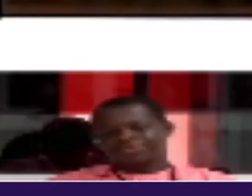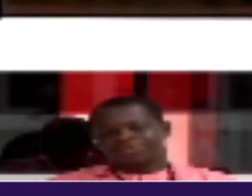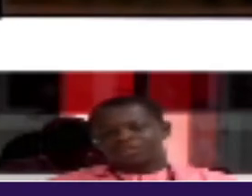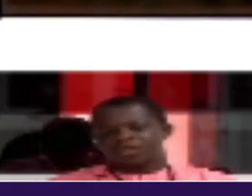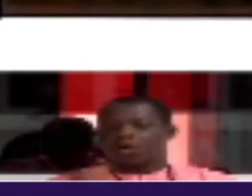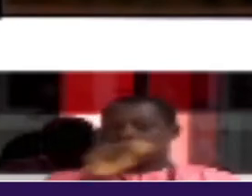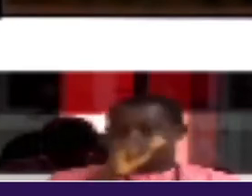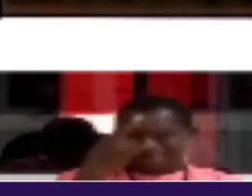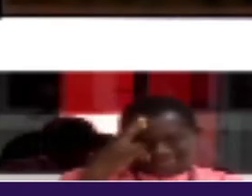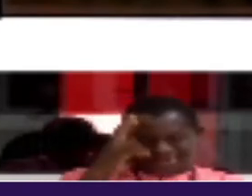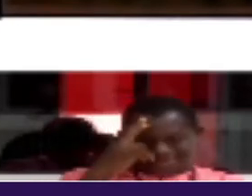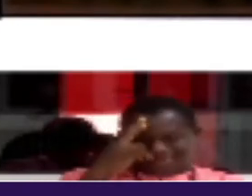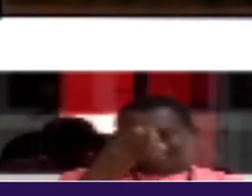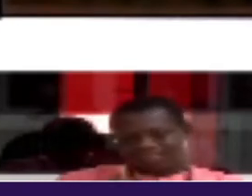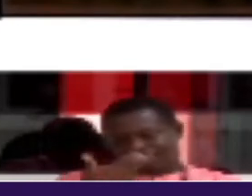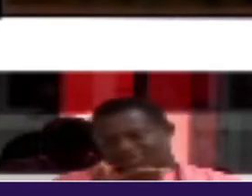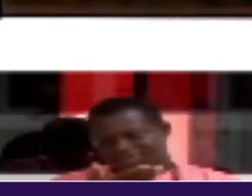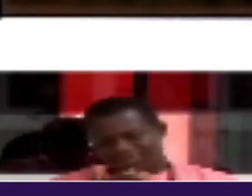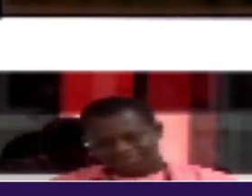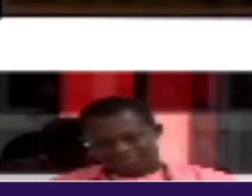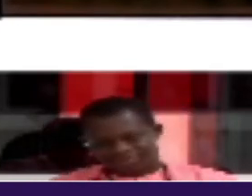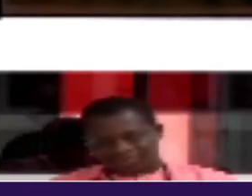due to certain reasons. So